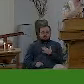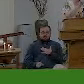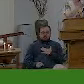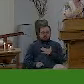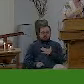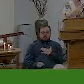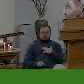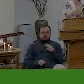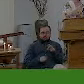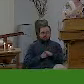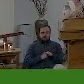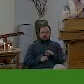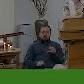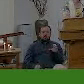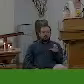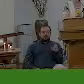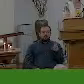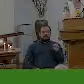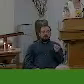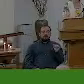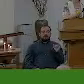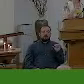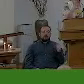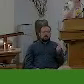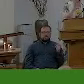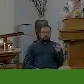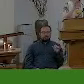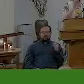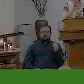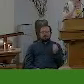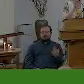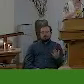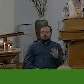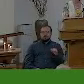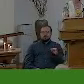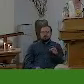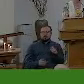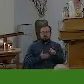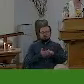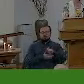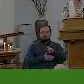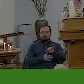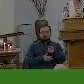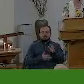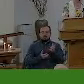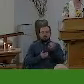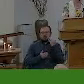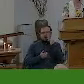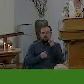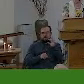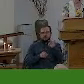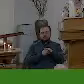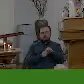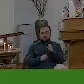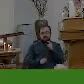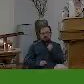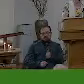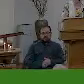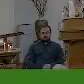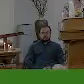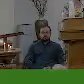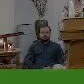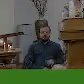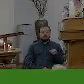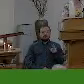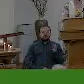Craig Rowland is in the fellowship hall, and he can check your name for you. So that'd be great. If you